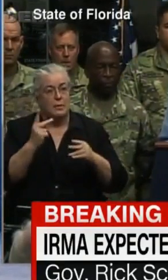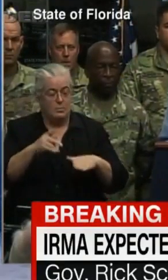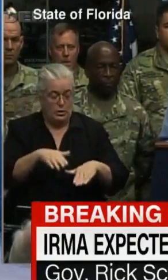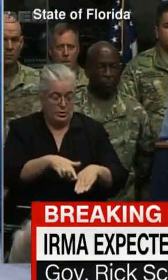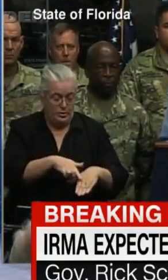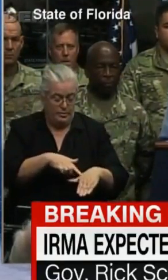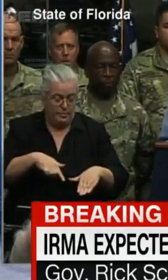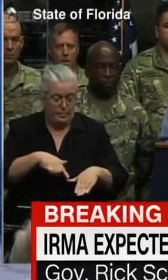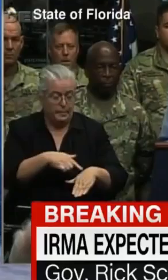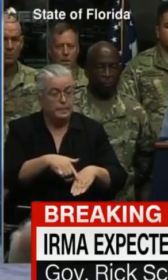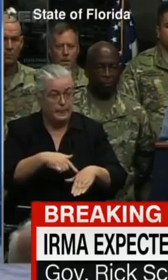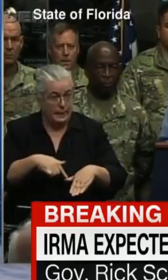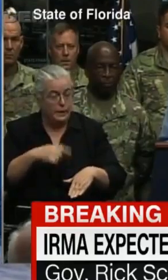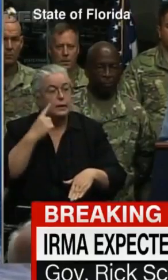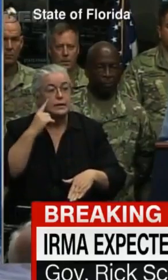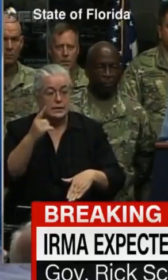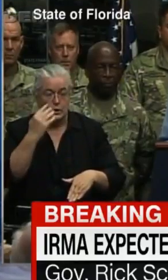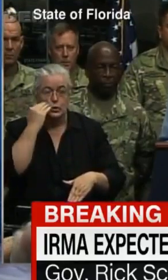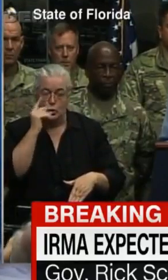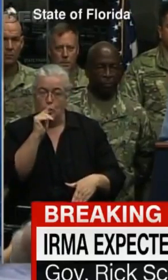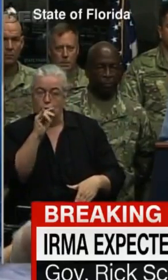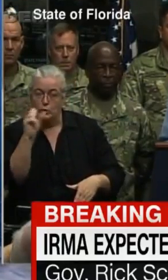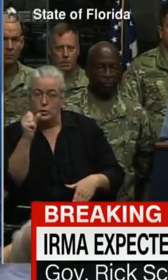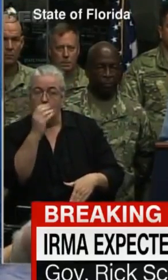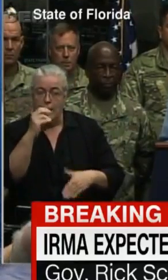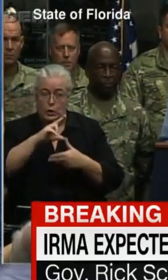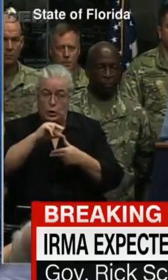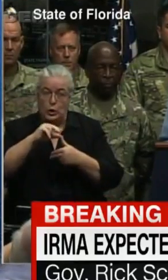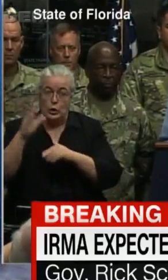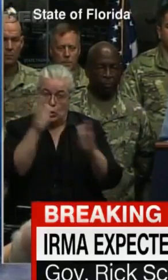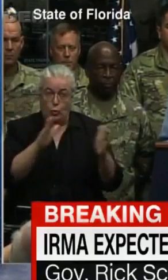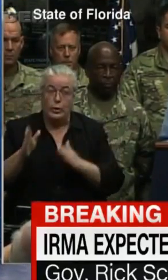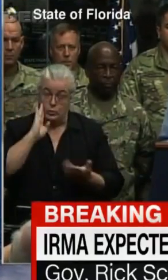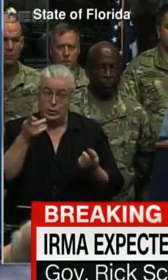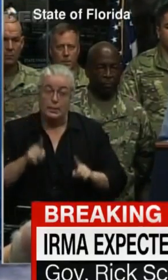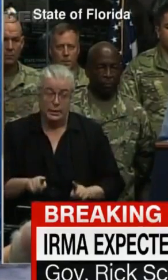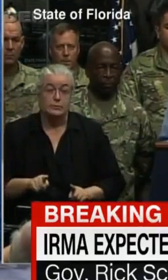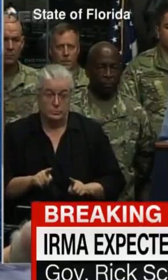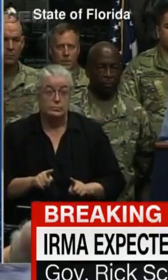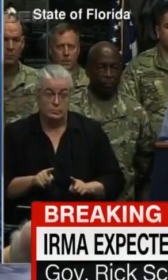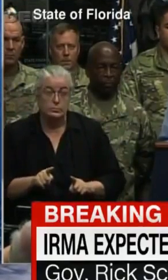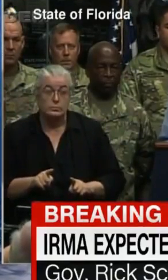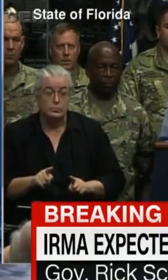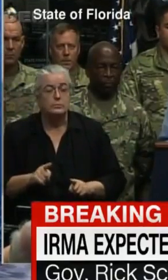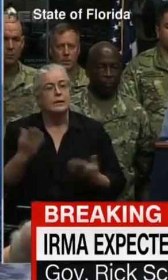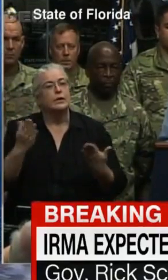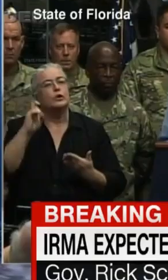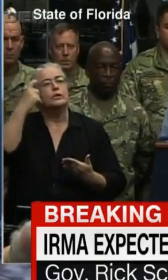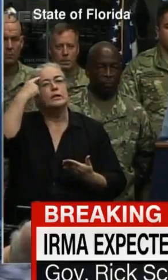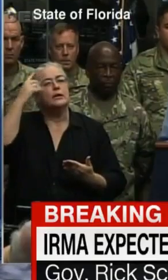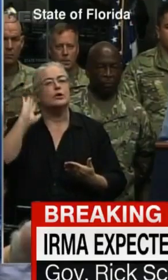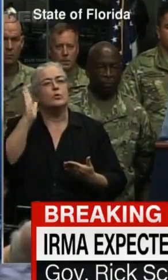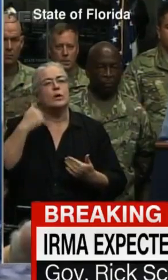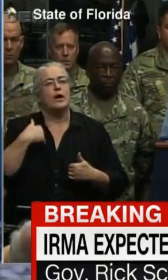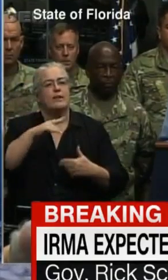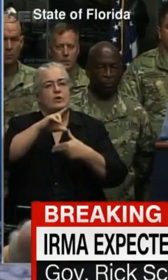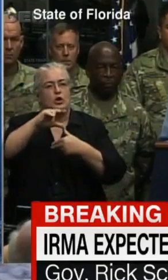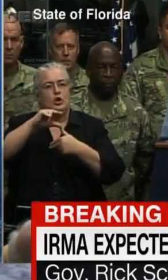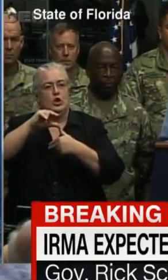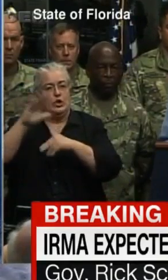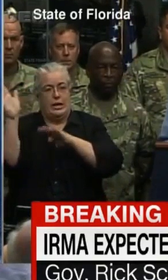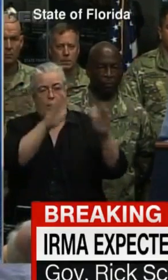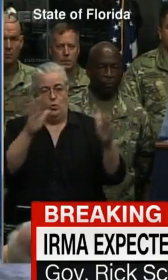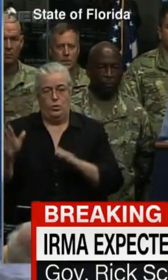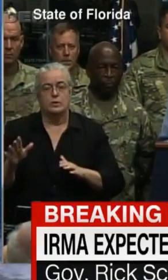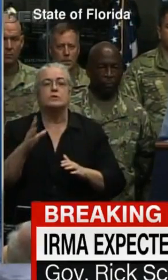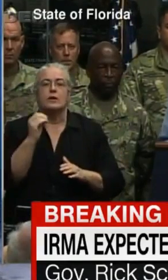for severe weather, including tropical storm and hurricane force winds. Here in Tallahassee, it is likely we will experience hurricane force winds,